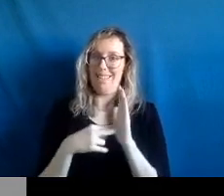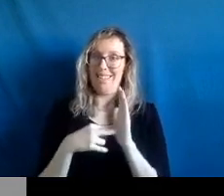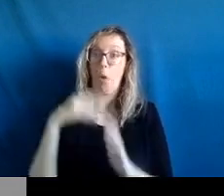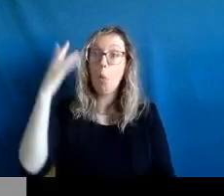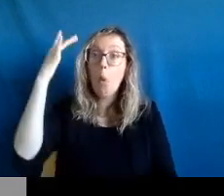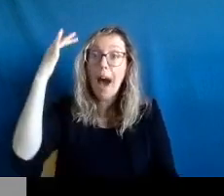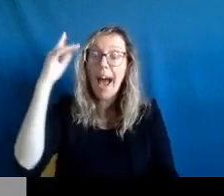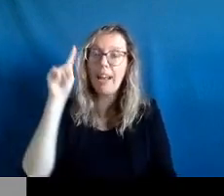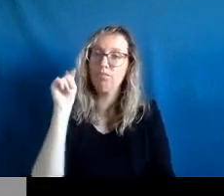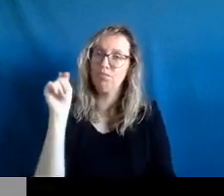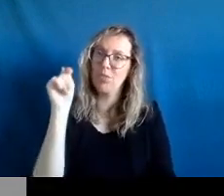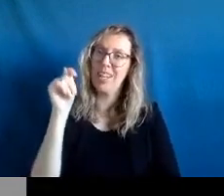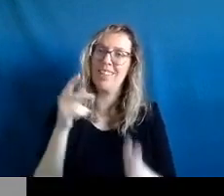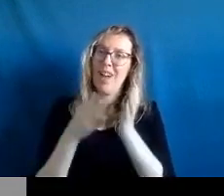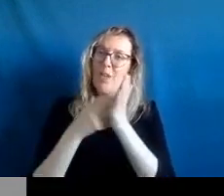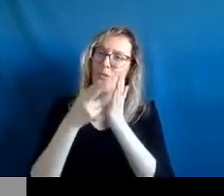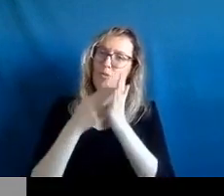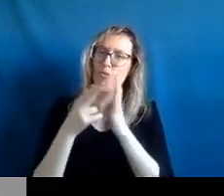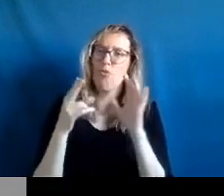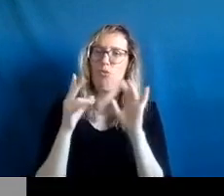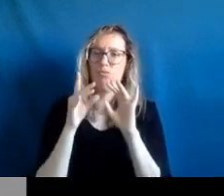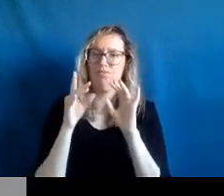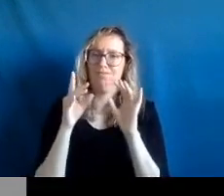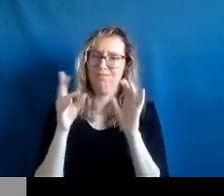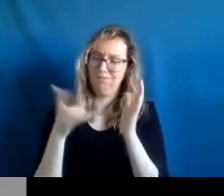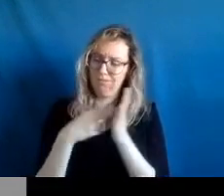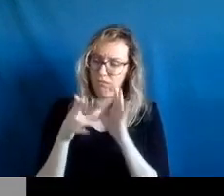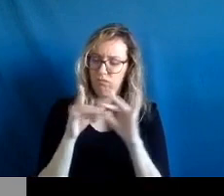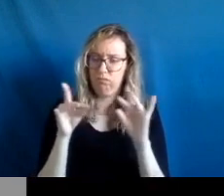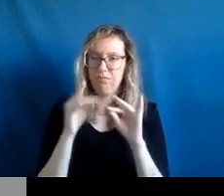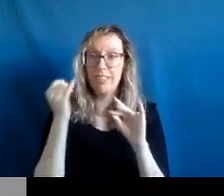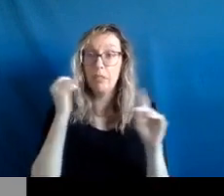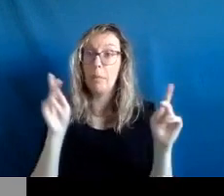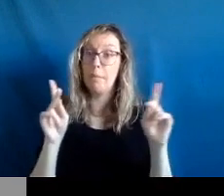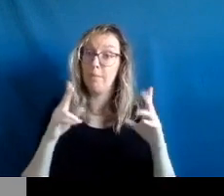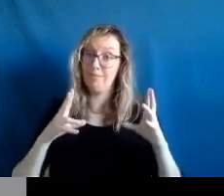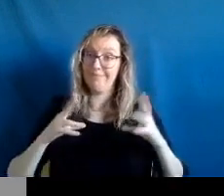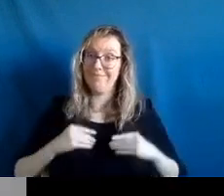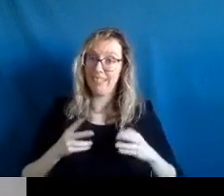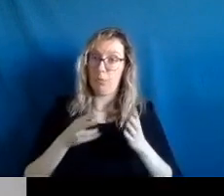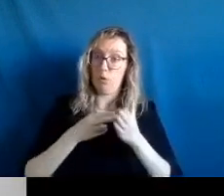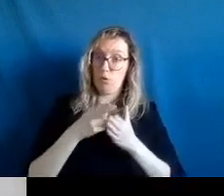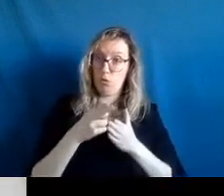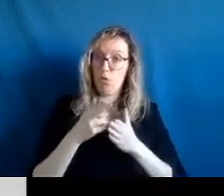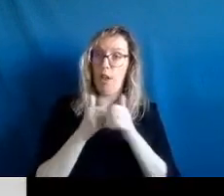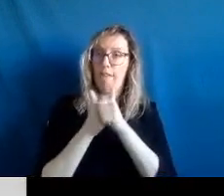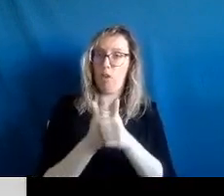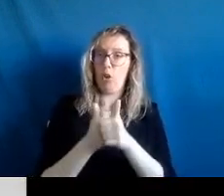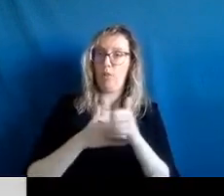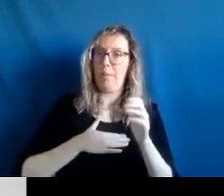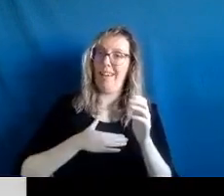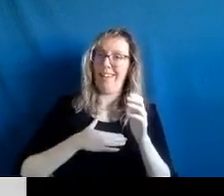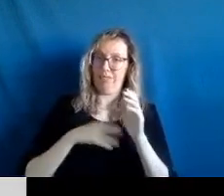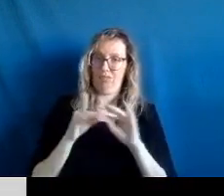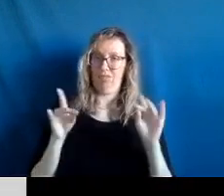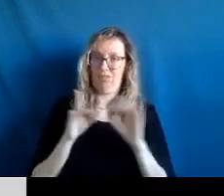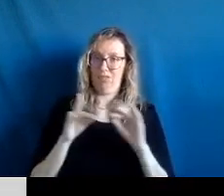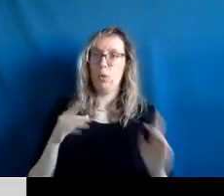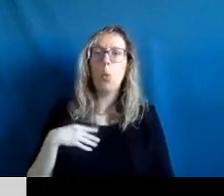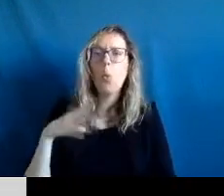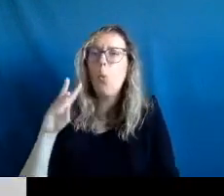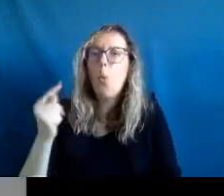truth. Whoever accepts the truth listens to my voice." "What is